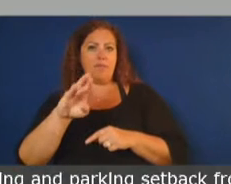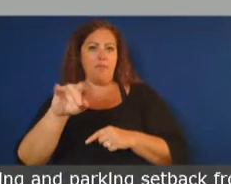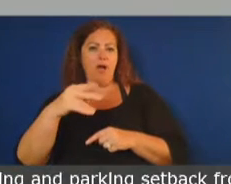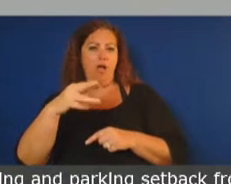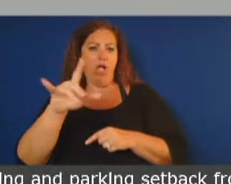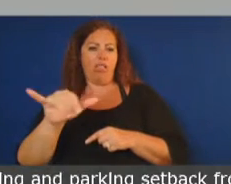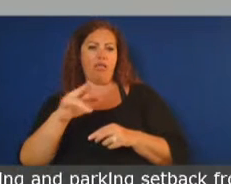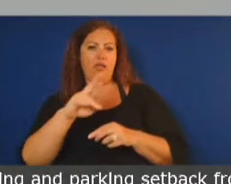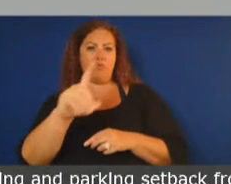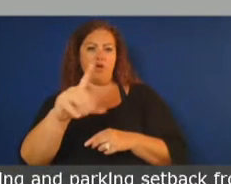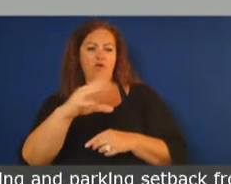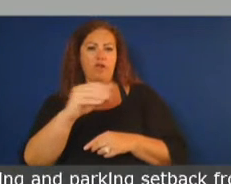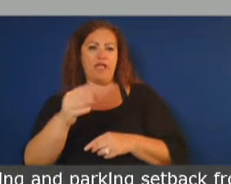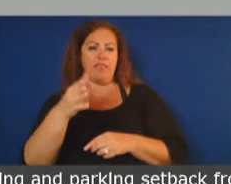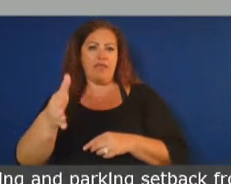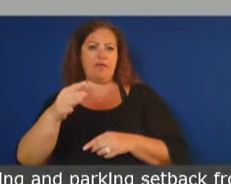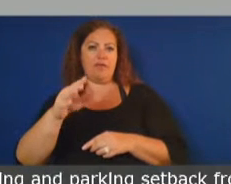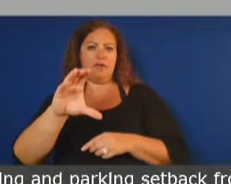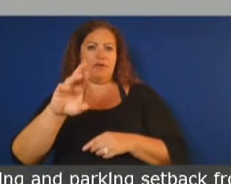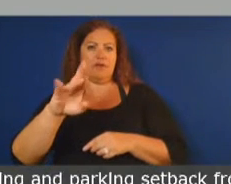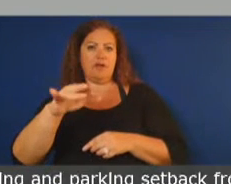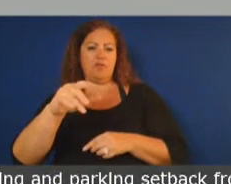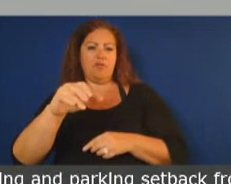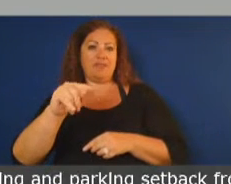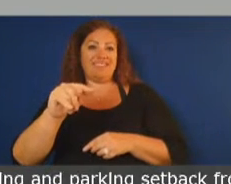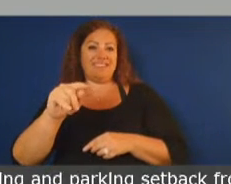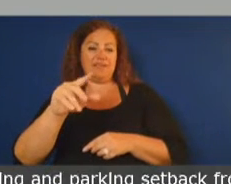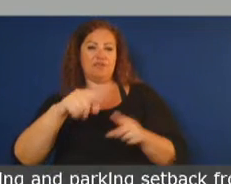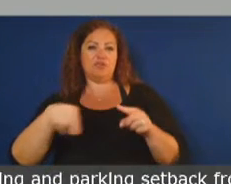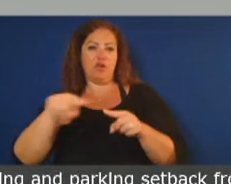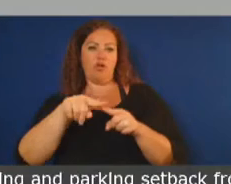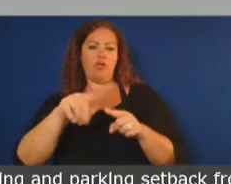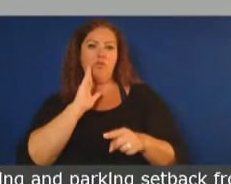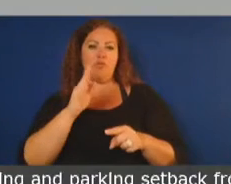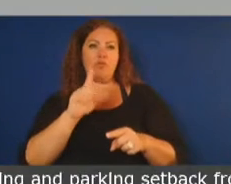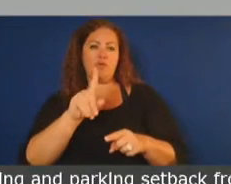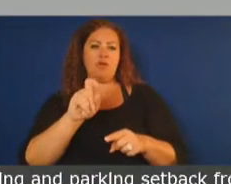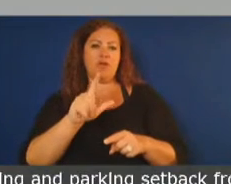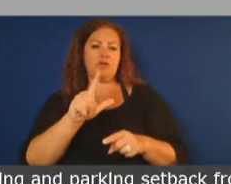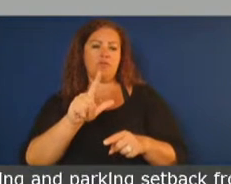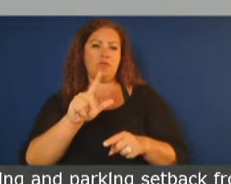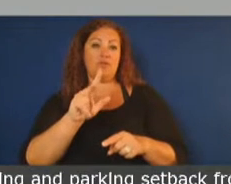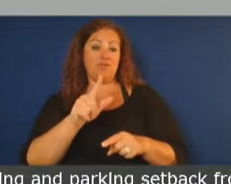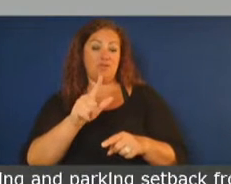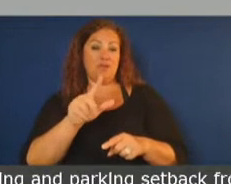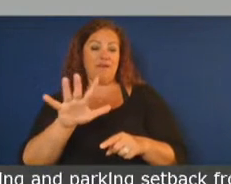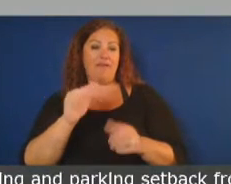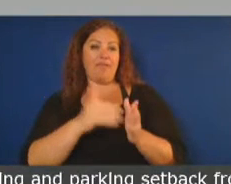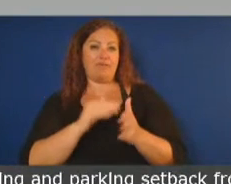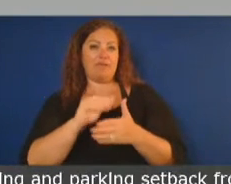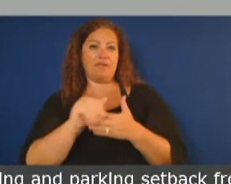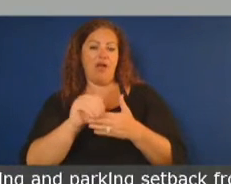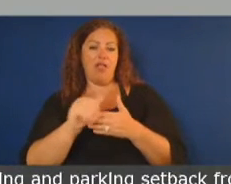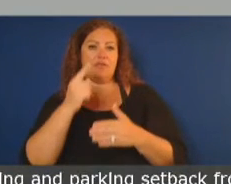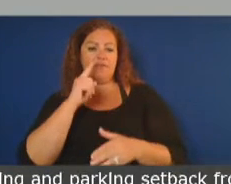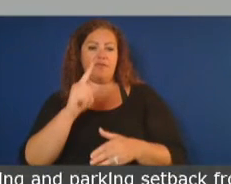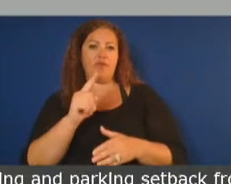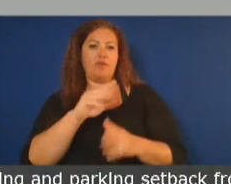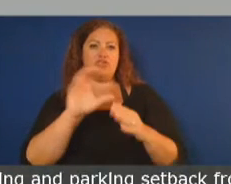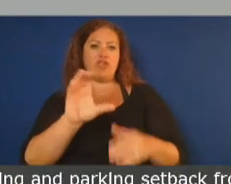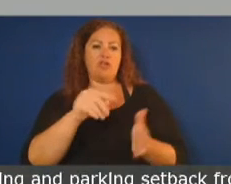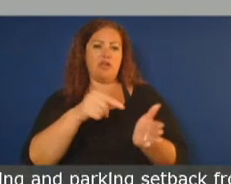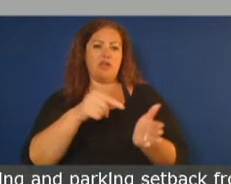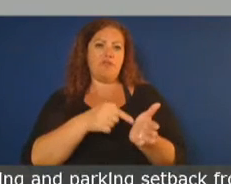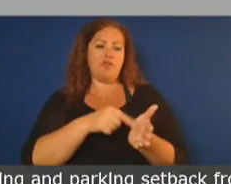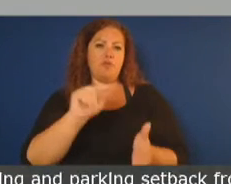circle would contribute uh up to $125,000 to the city of Charlotte affordable housing trust fund prior to the issuance of